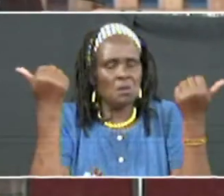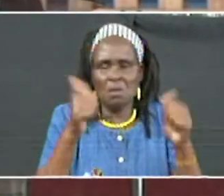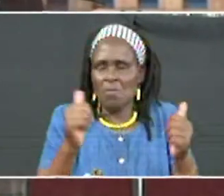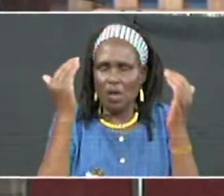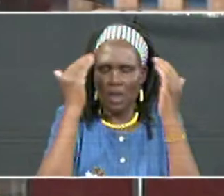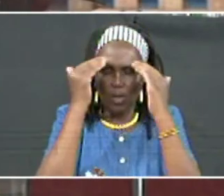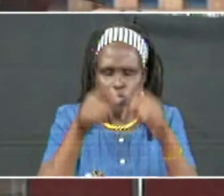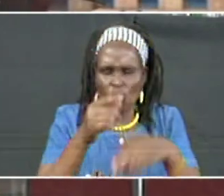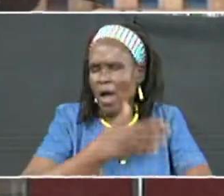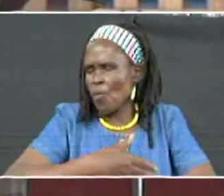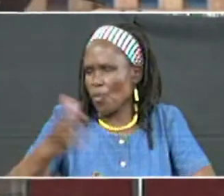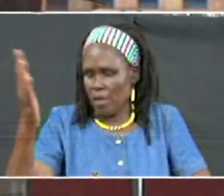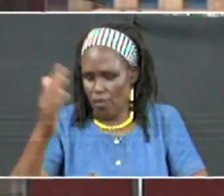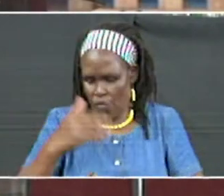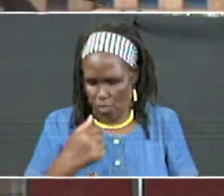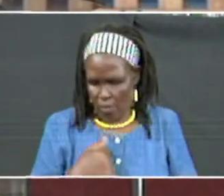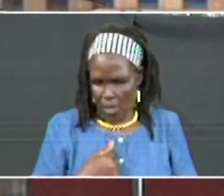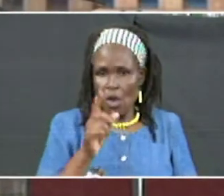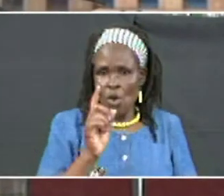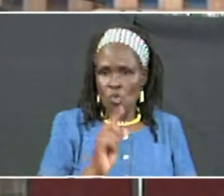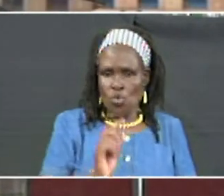from me, you evil doers.